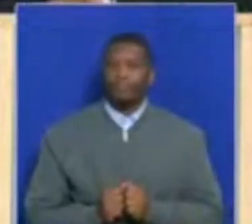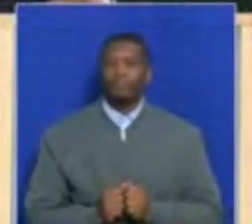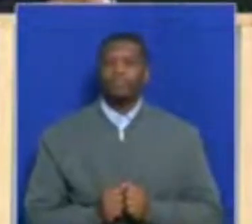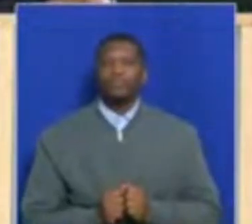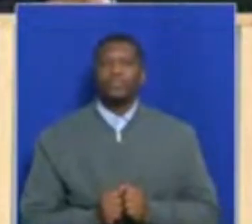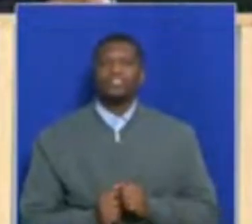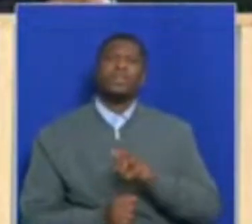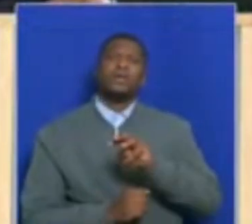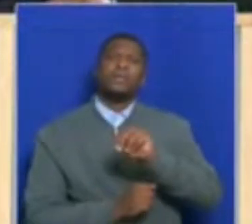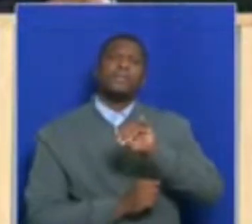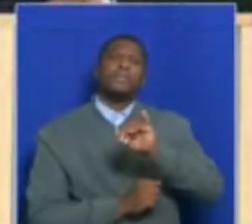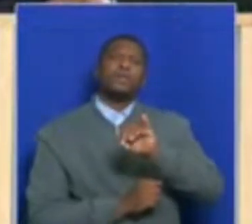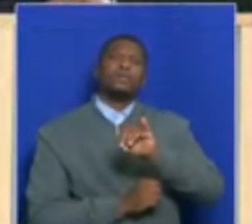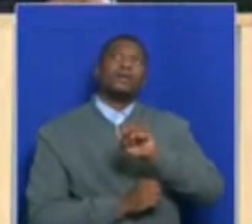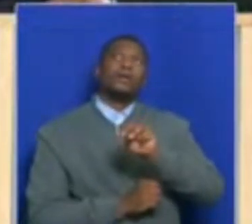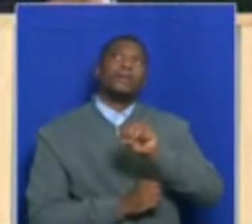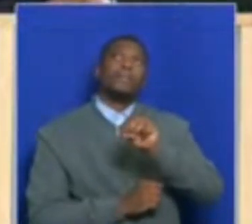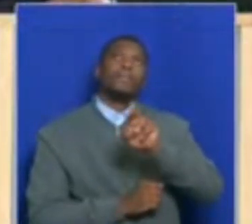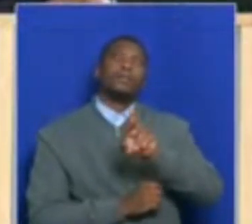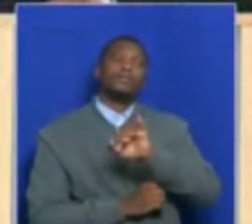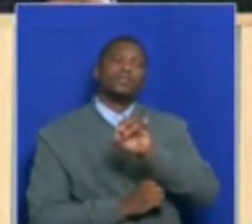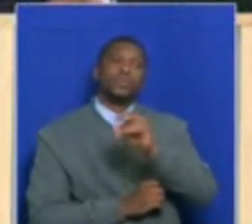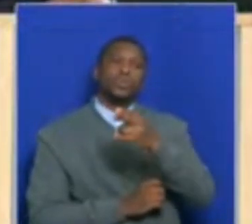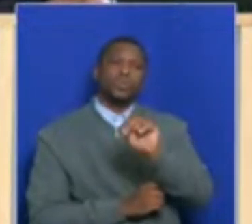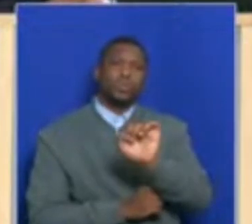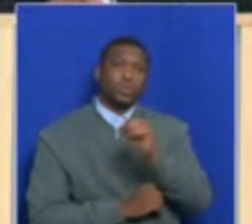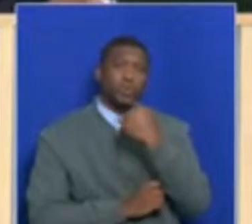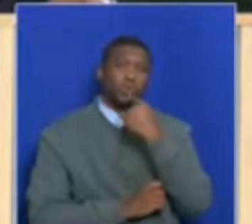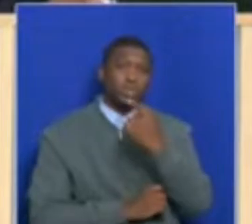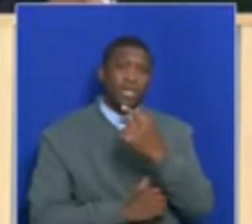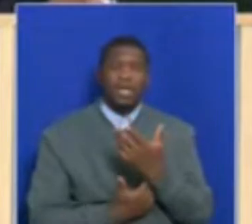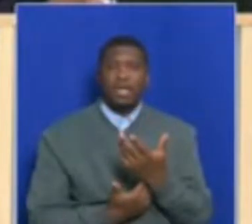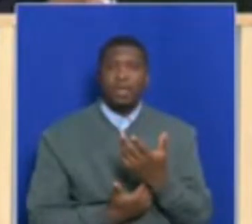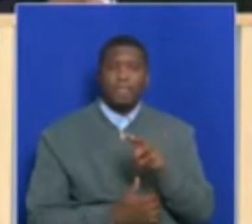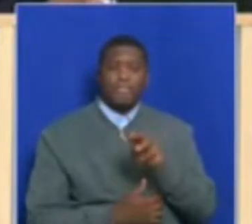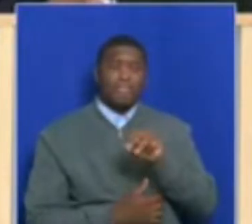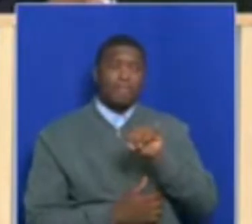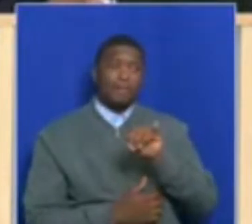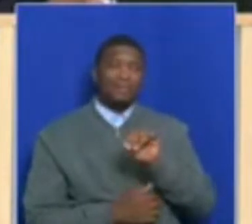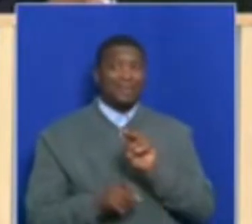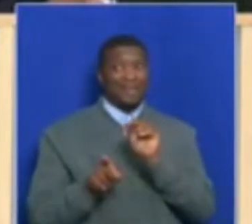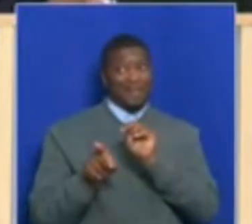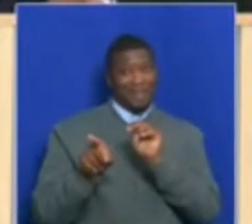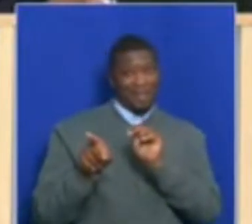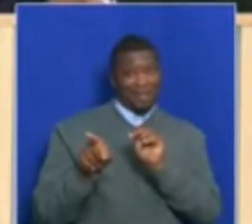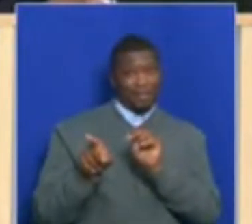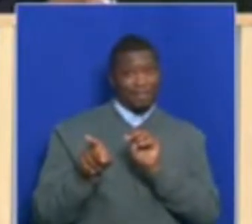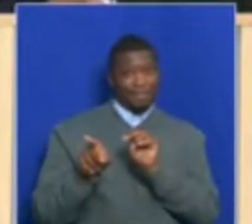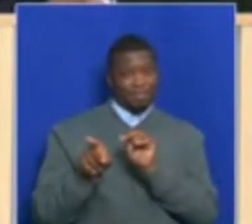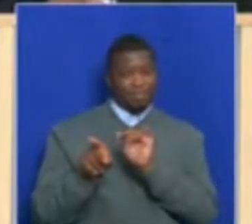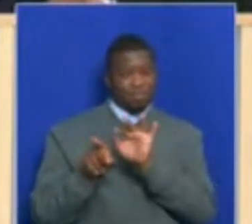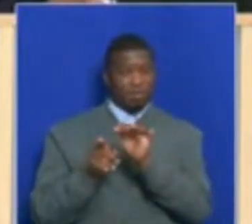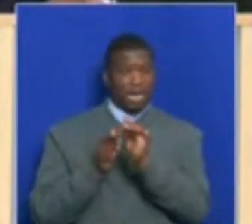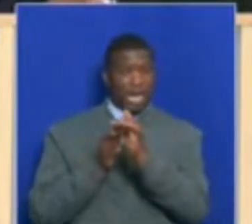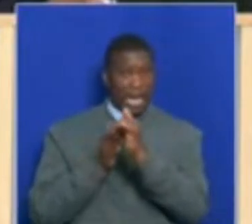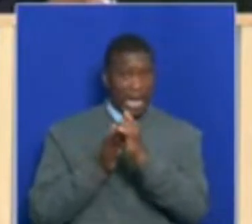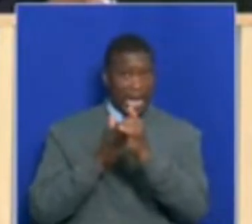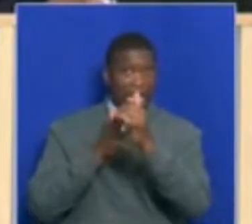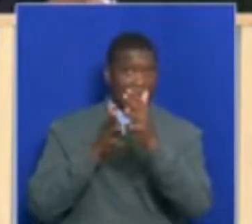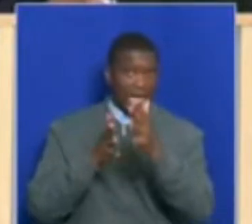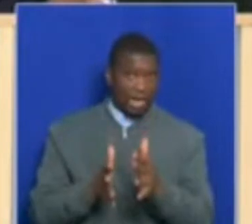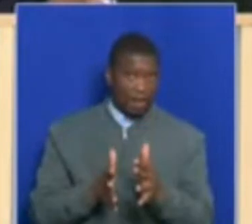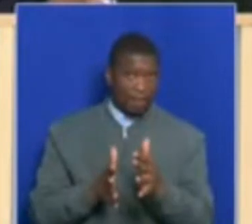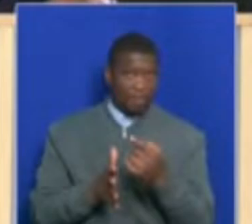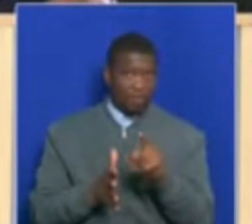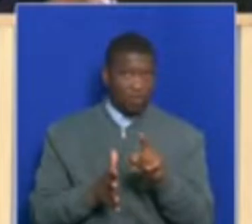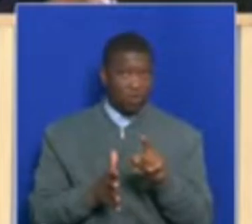you say that Mr. Naika is involved or is the leader of an alleged drug and tow trucking gang, and the same